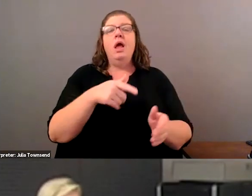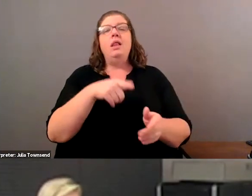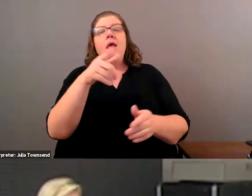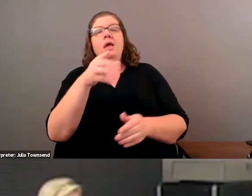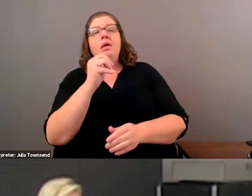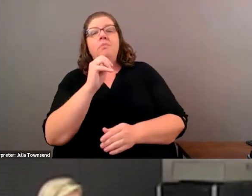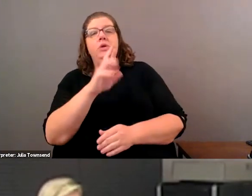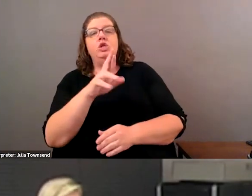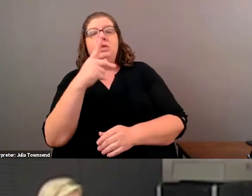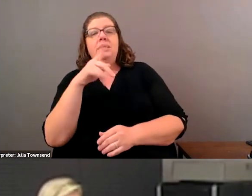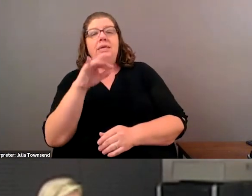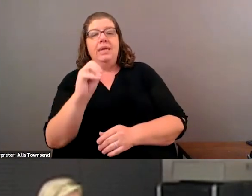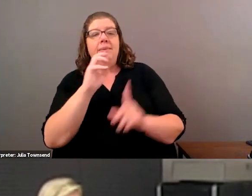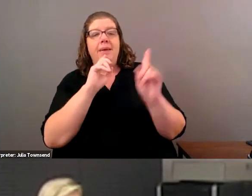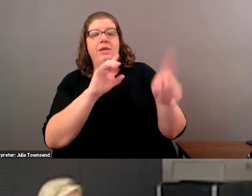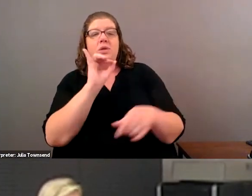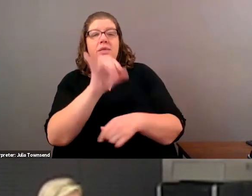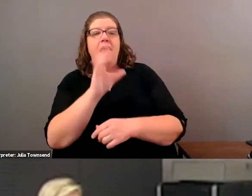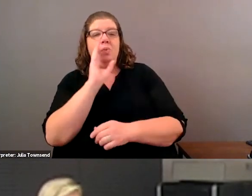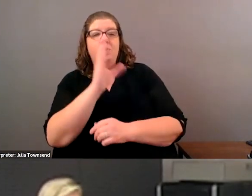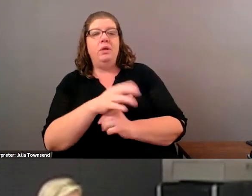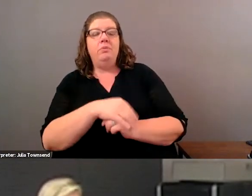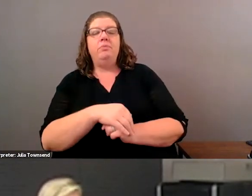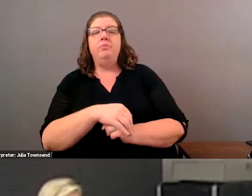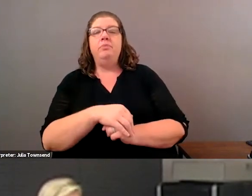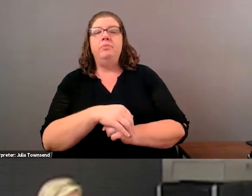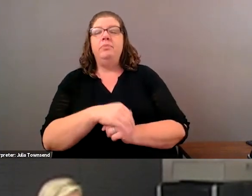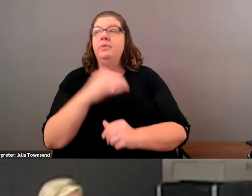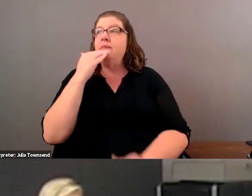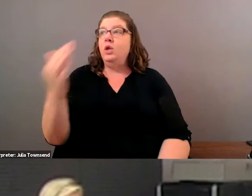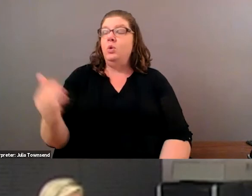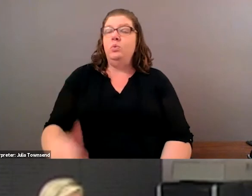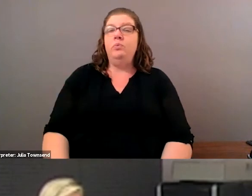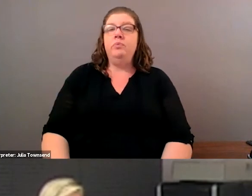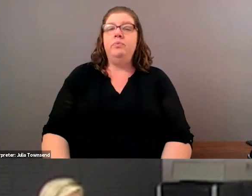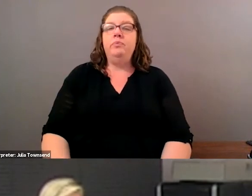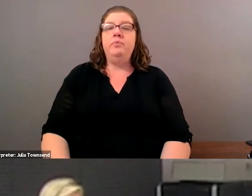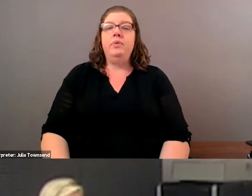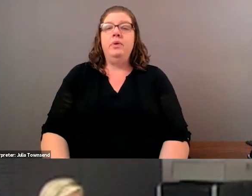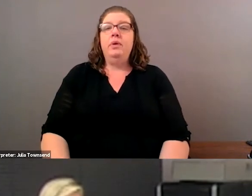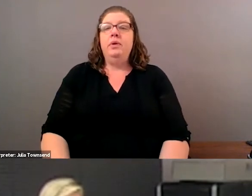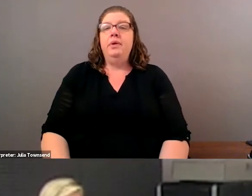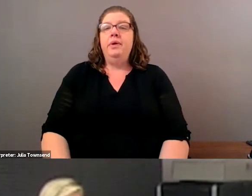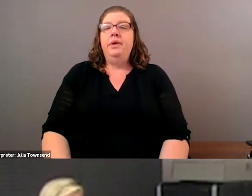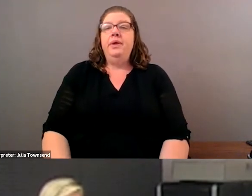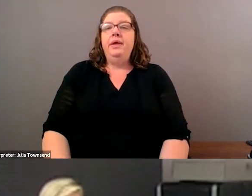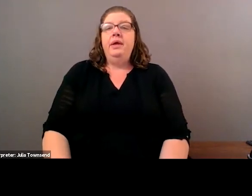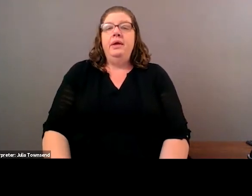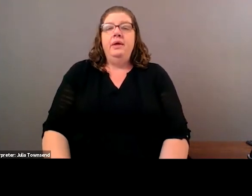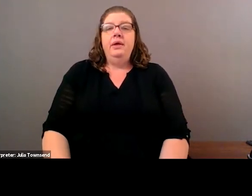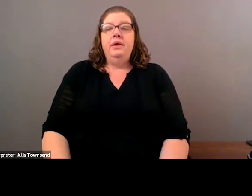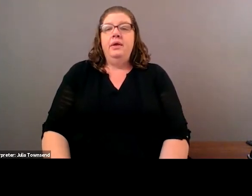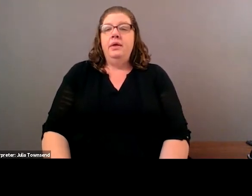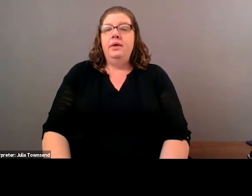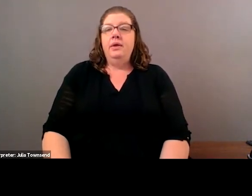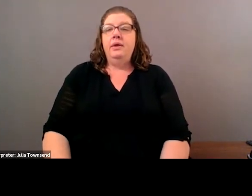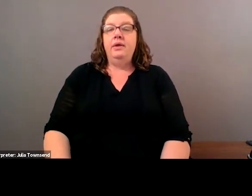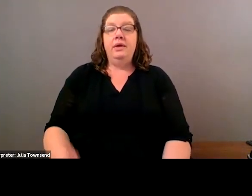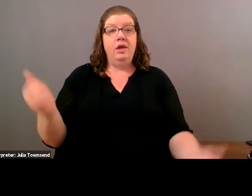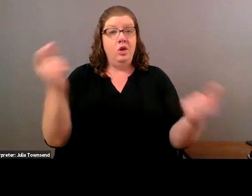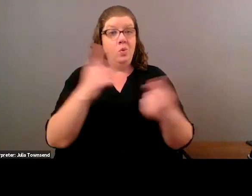FPA answer that question. Okay. Thank you. Hi, can you all hear